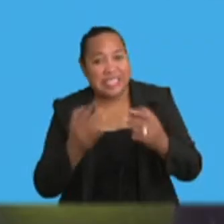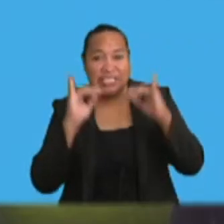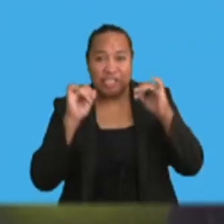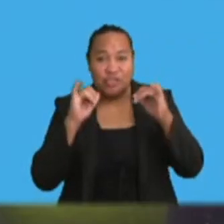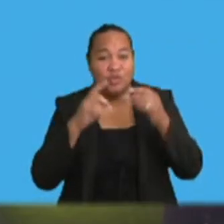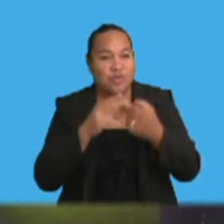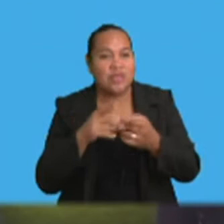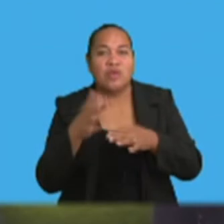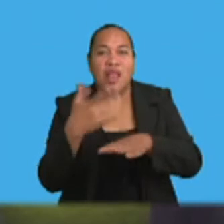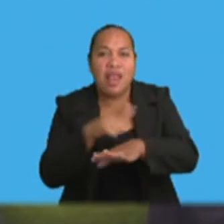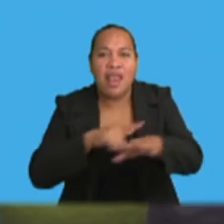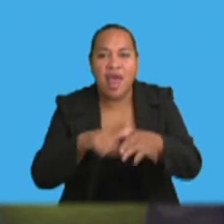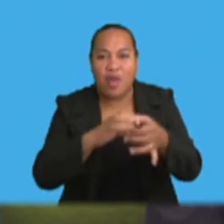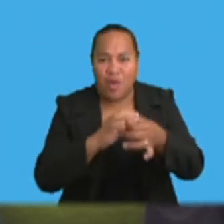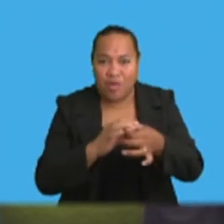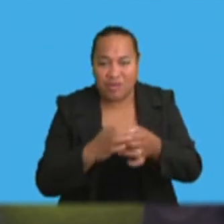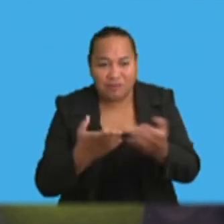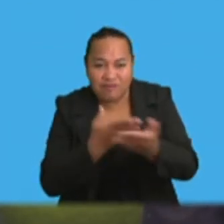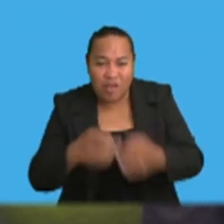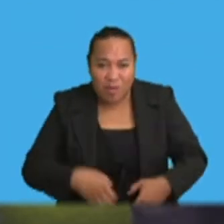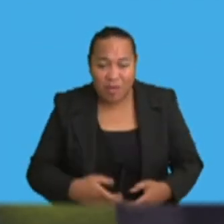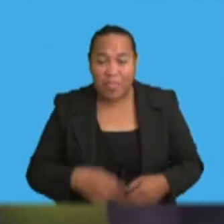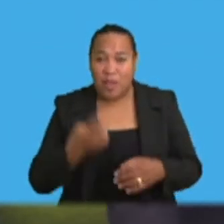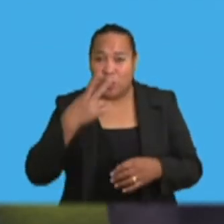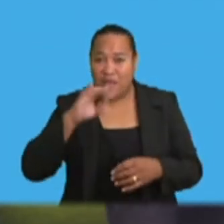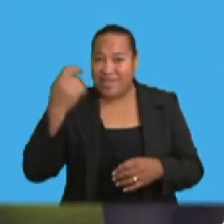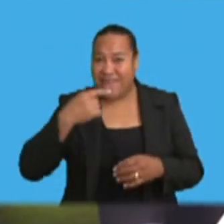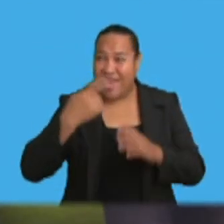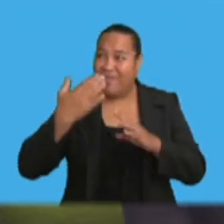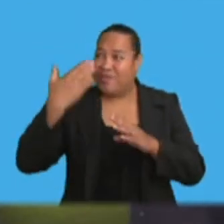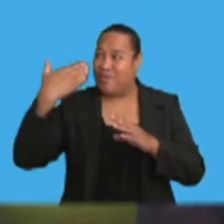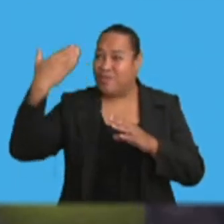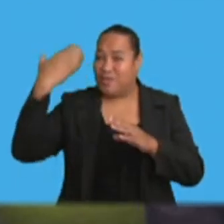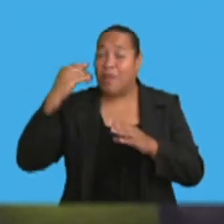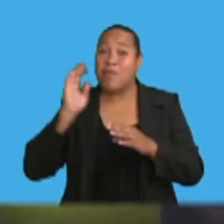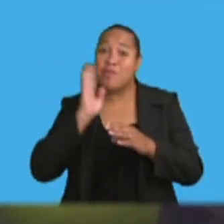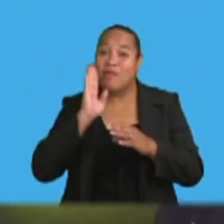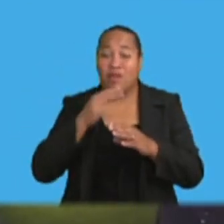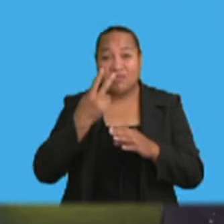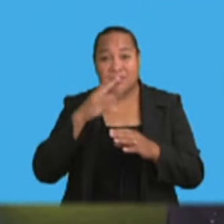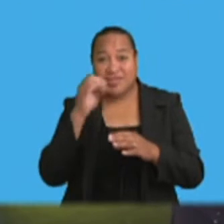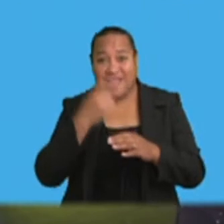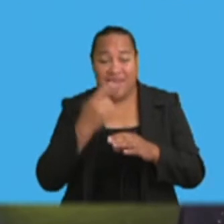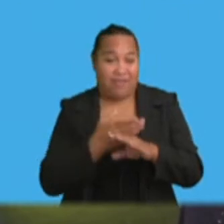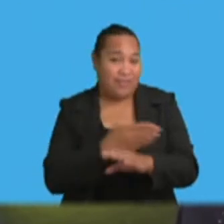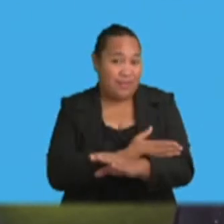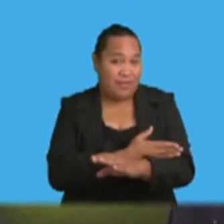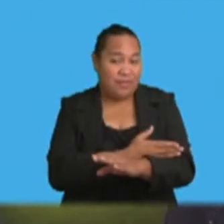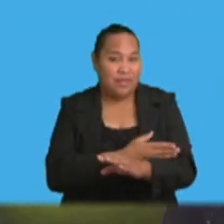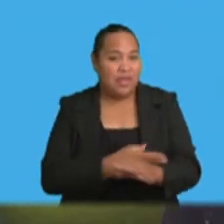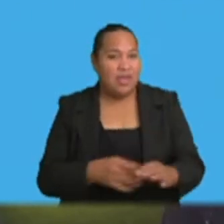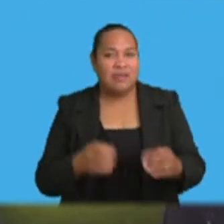Madam Speaker, right up to 2011, or just a couple of years prior to that, none of the leases